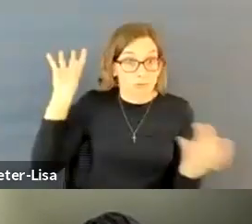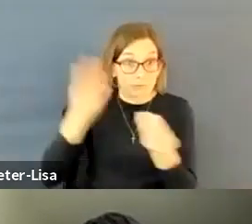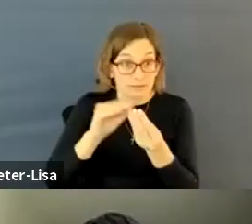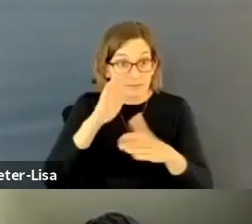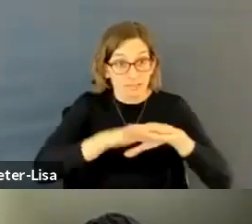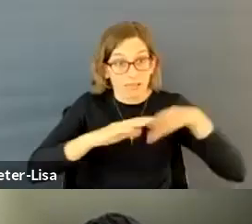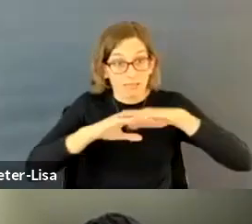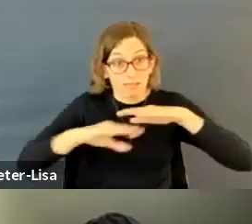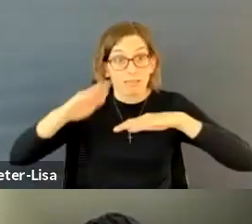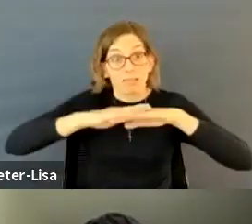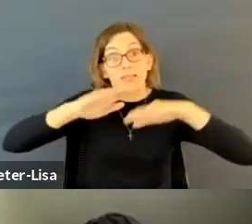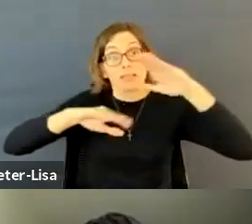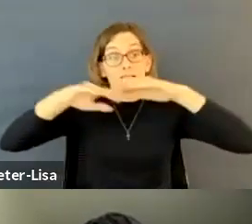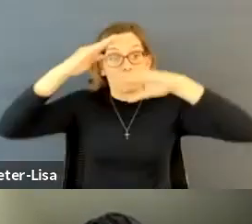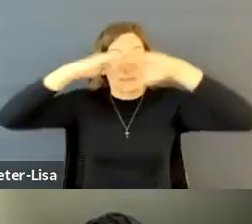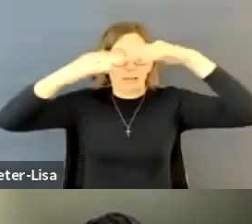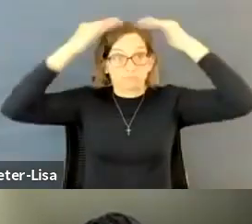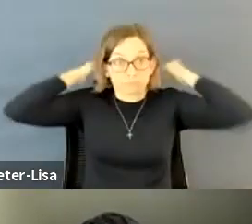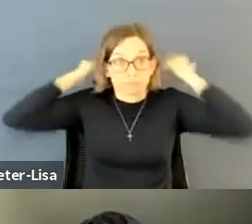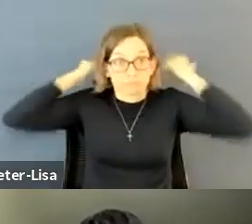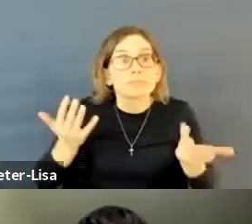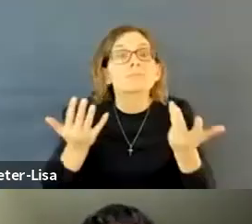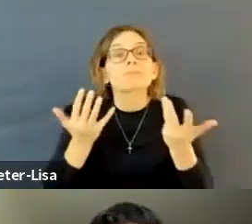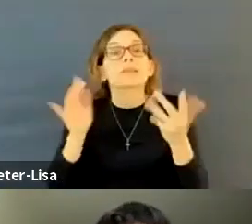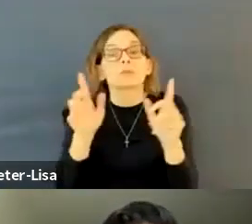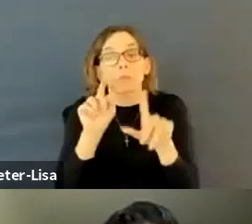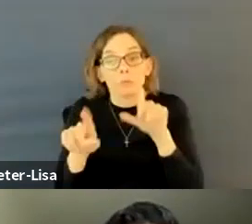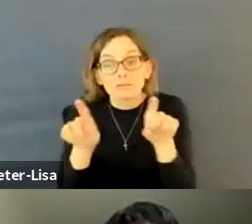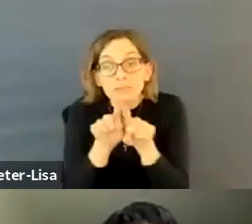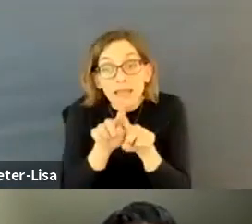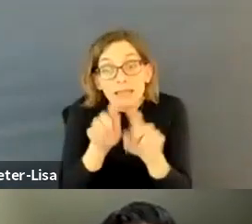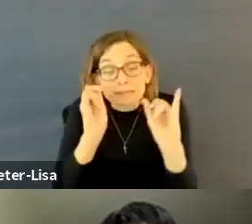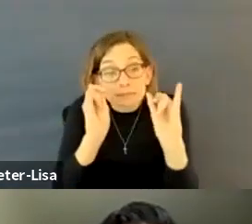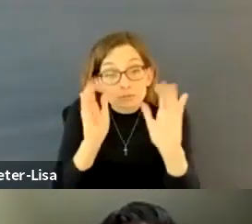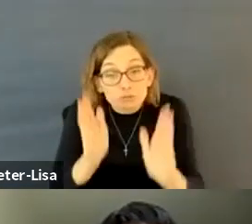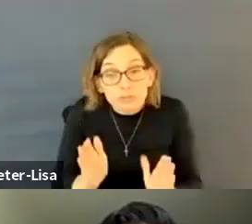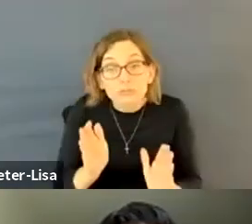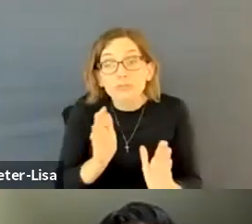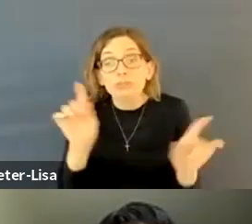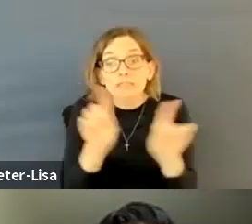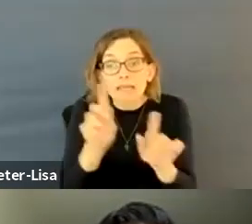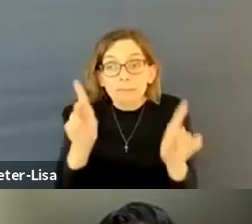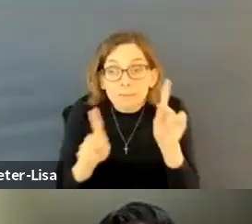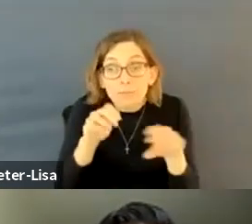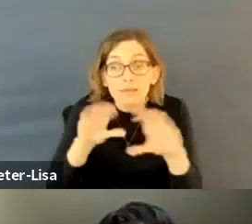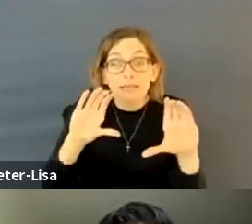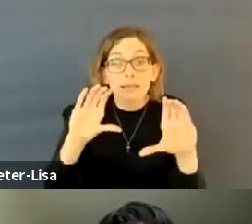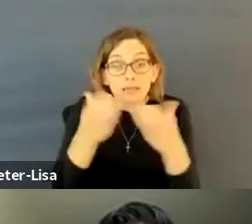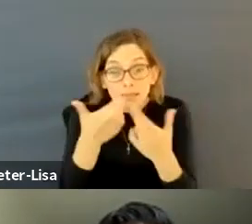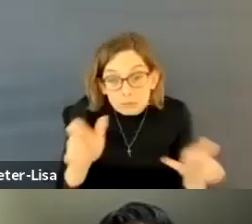And the question is, as instructors or as folks that are in classrooms or on